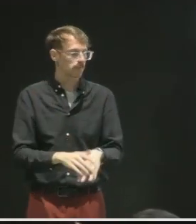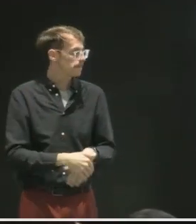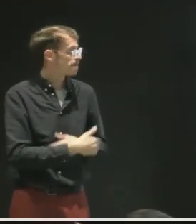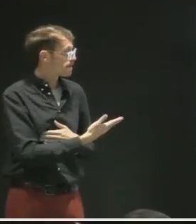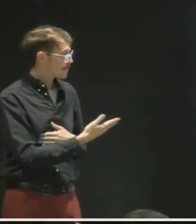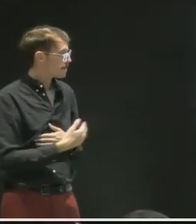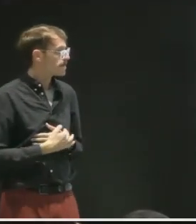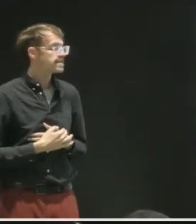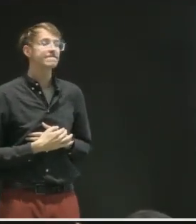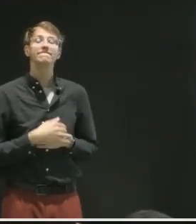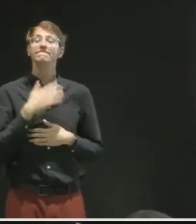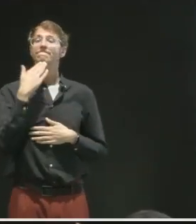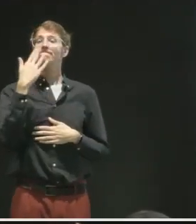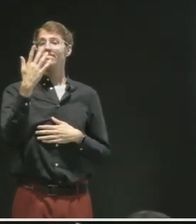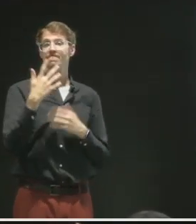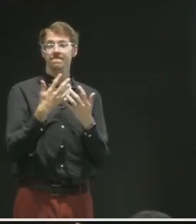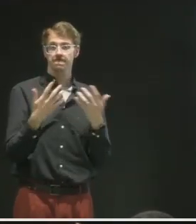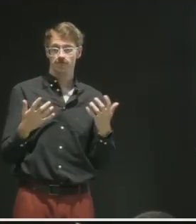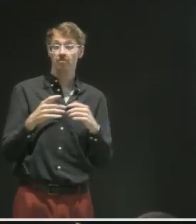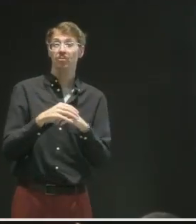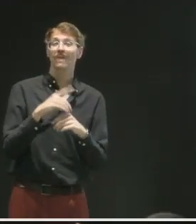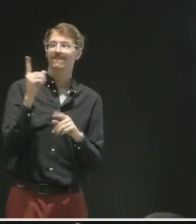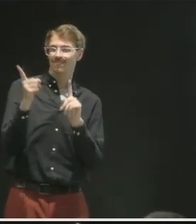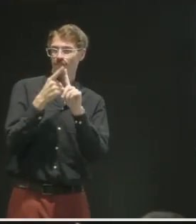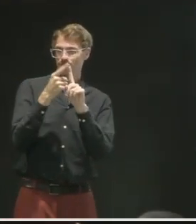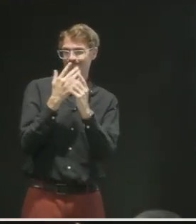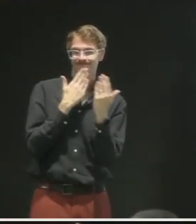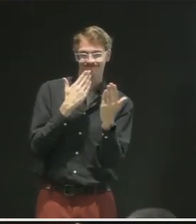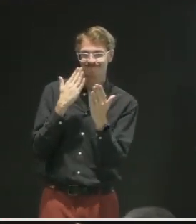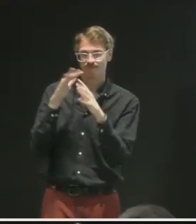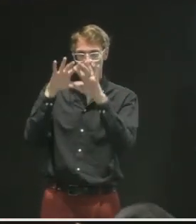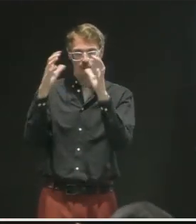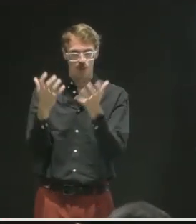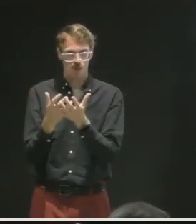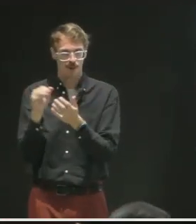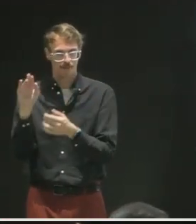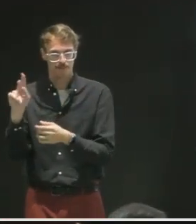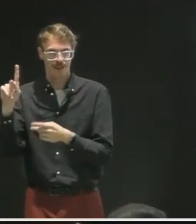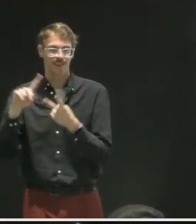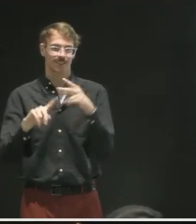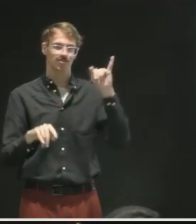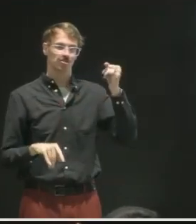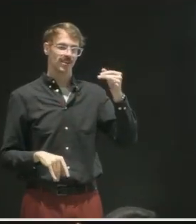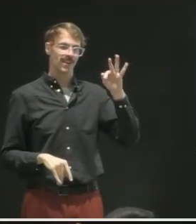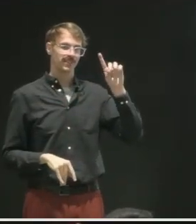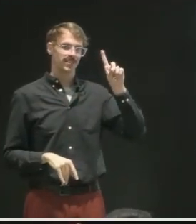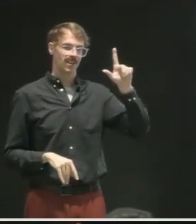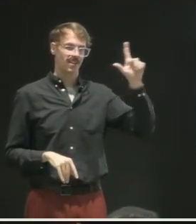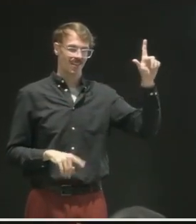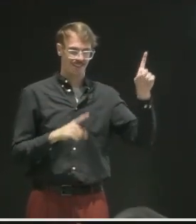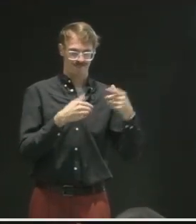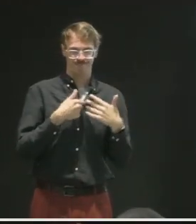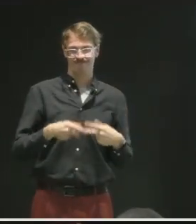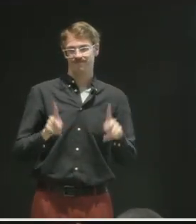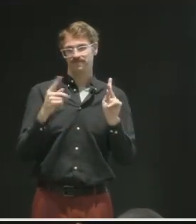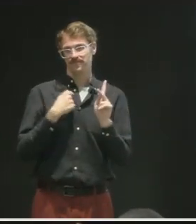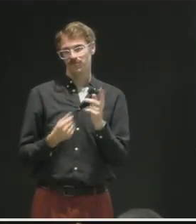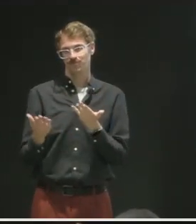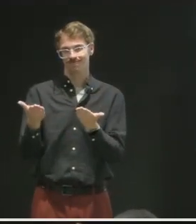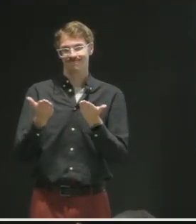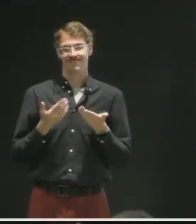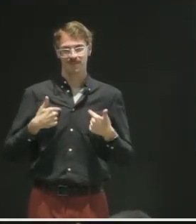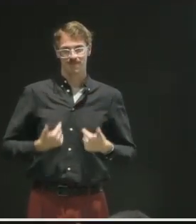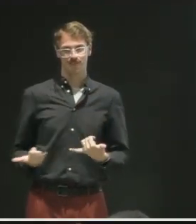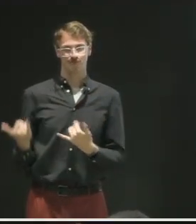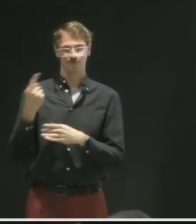much. First of all, I'd like to thank the World Bank and JFDLL for the opportunity to participate in this session. I'm